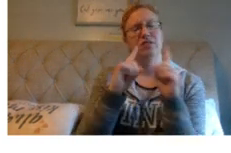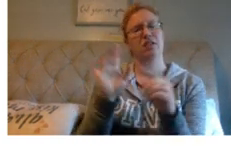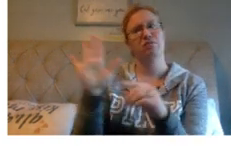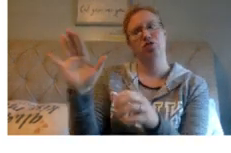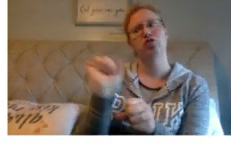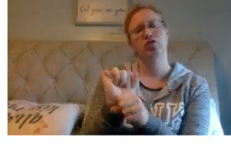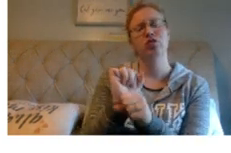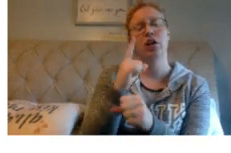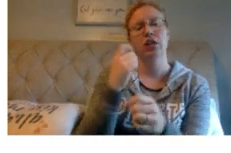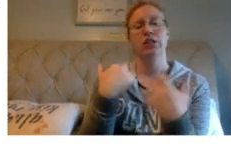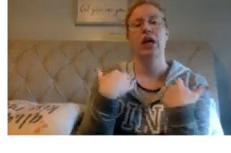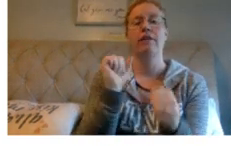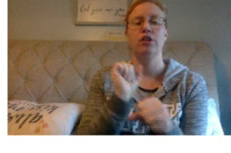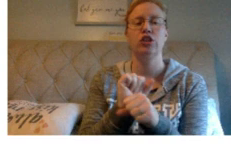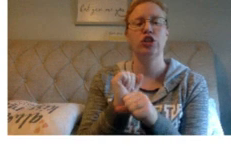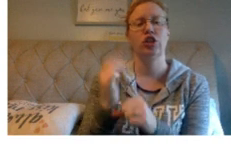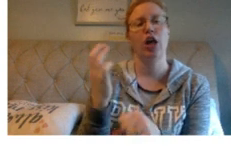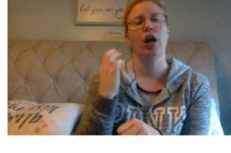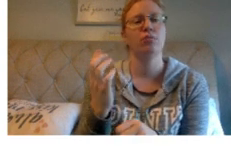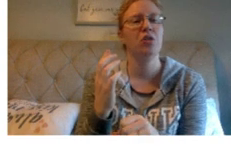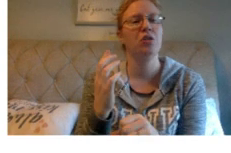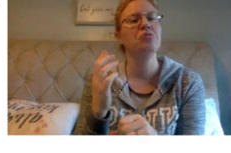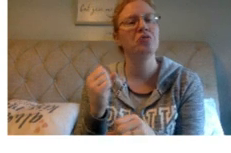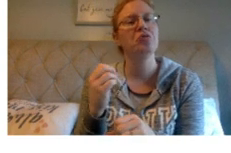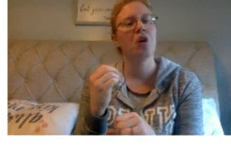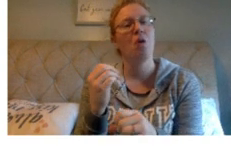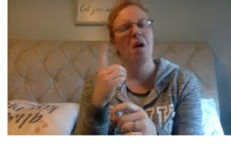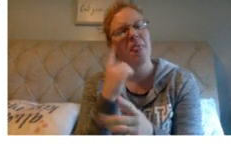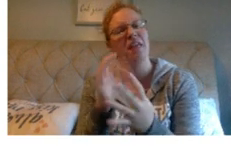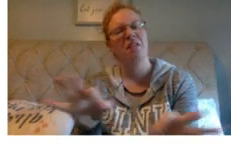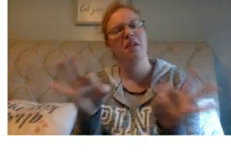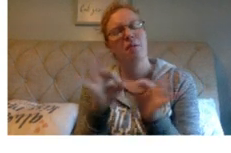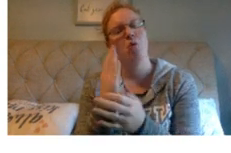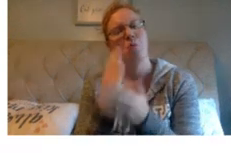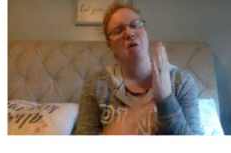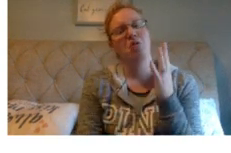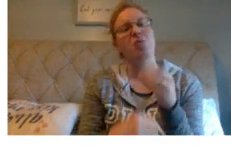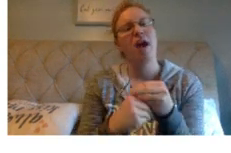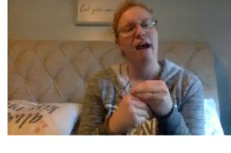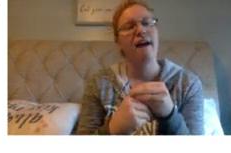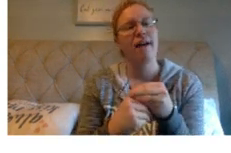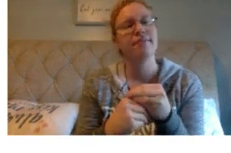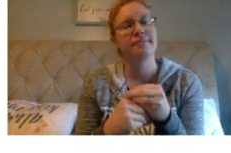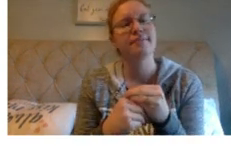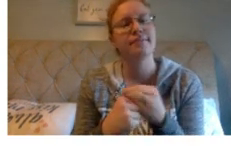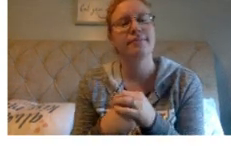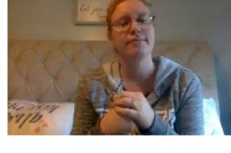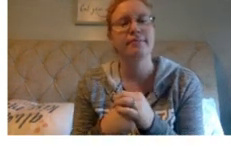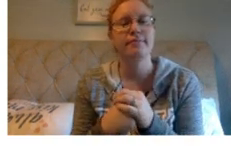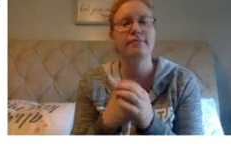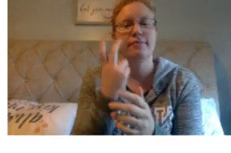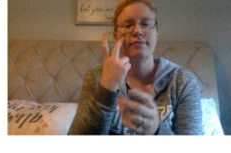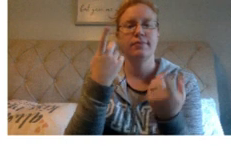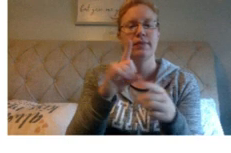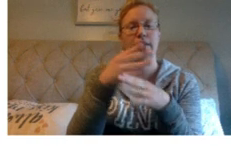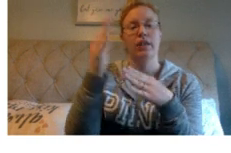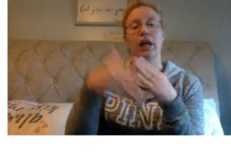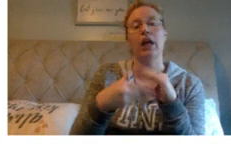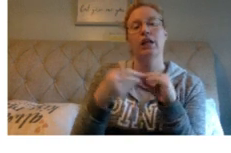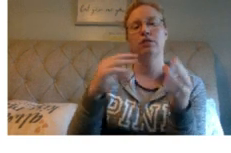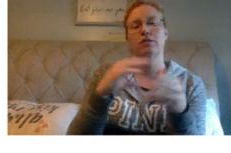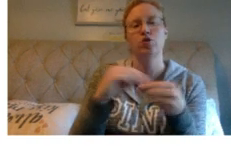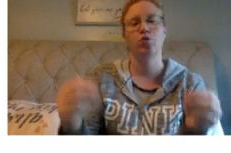job because she had a job coach. So I think that's an important part to add in. Okay, let's look and see what happens at the end of the